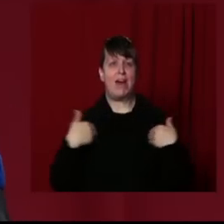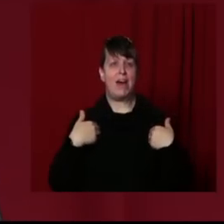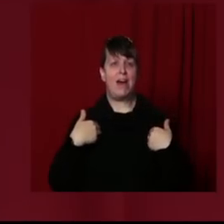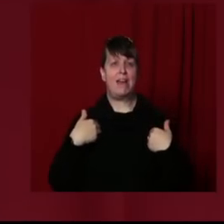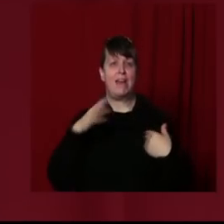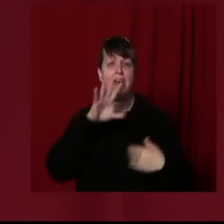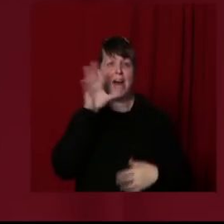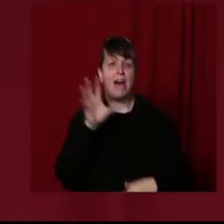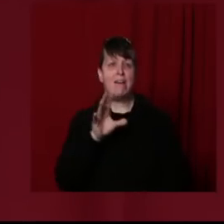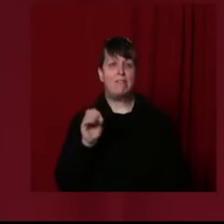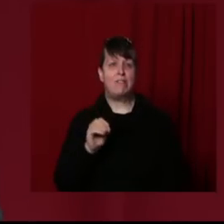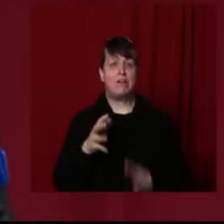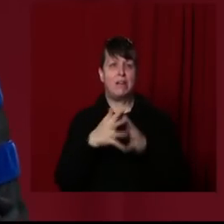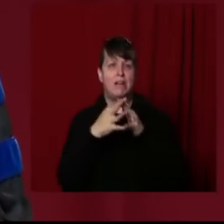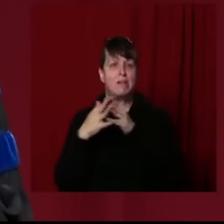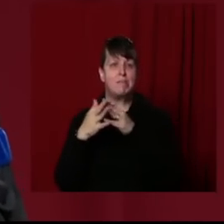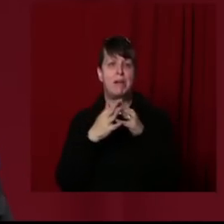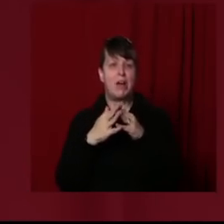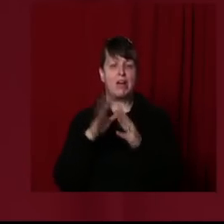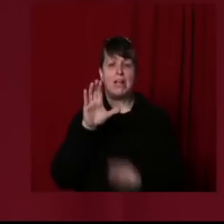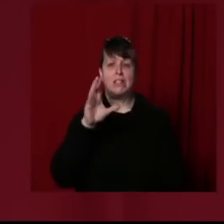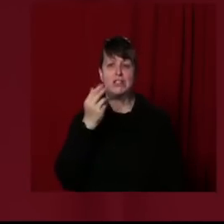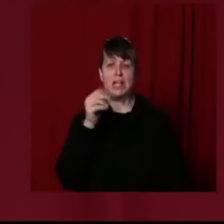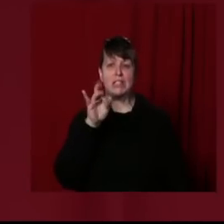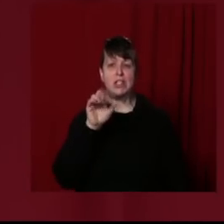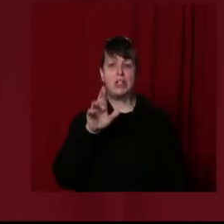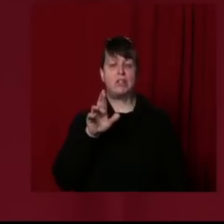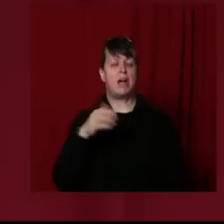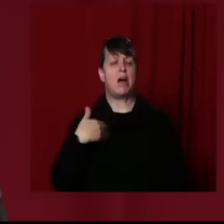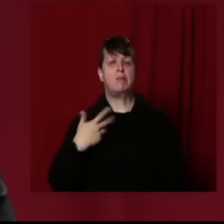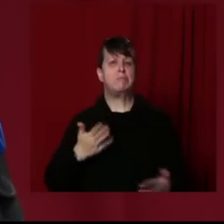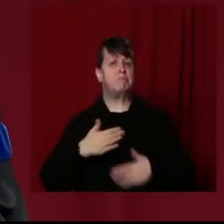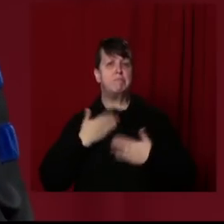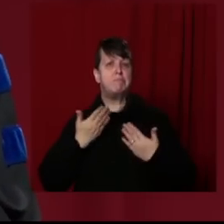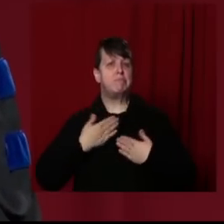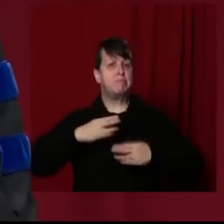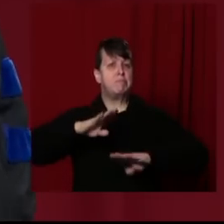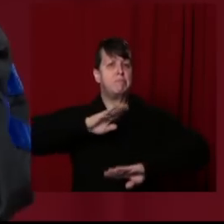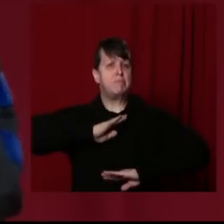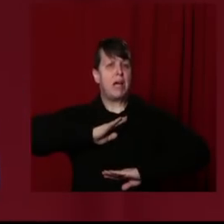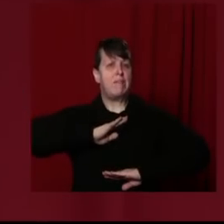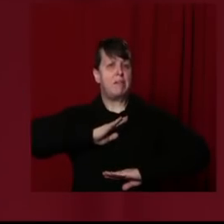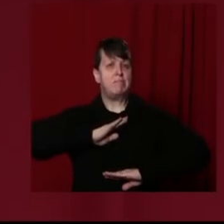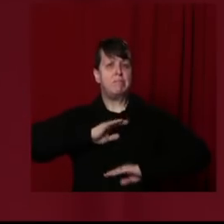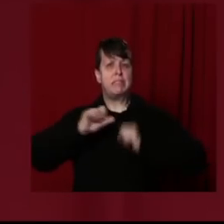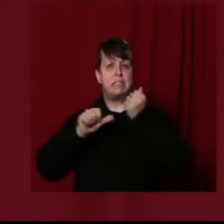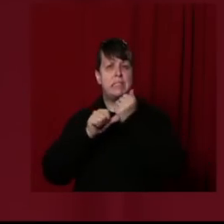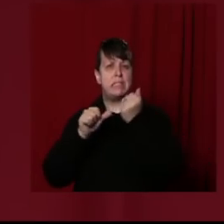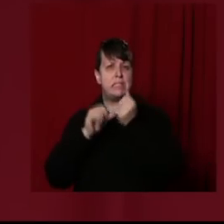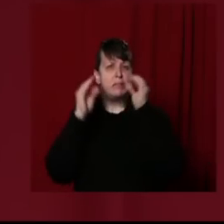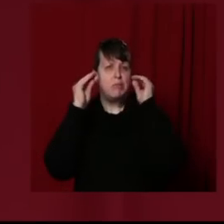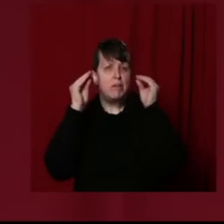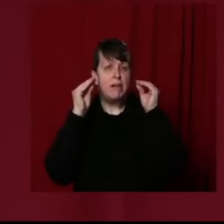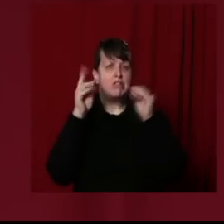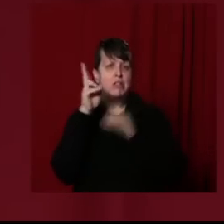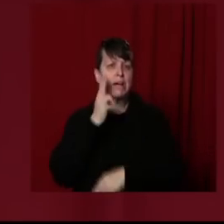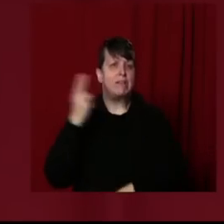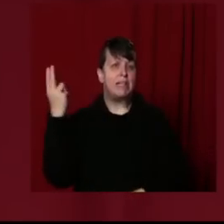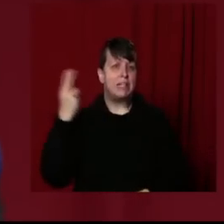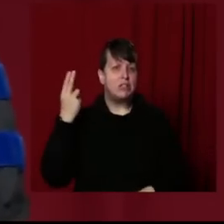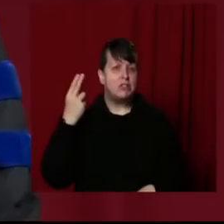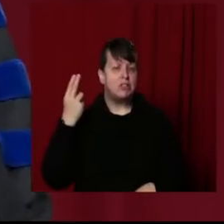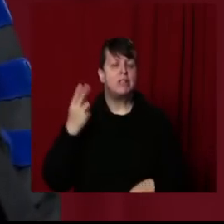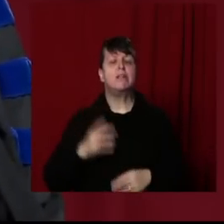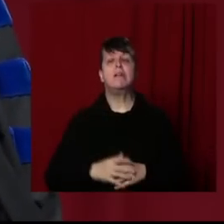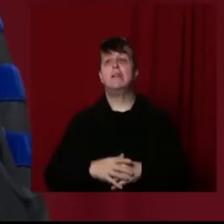African-American chancellor. I was just happily an assistant professor of history, researching and writing, instructing